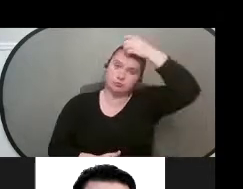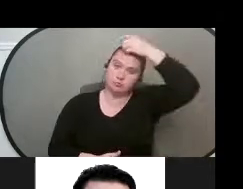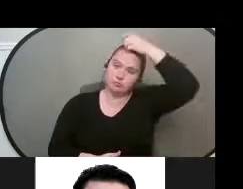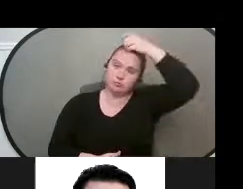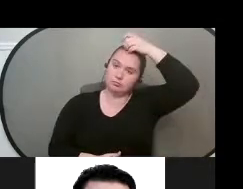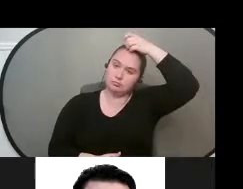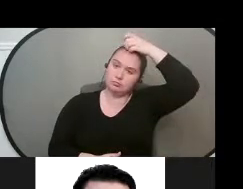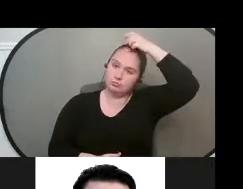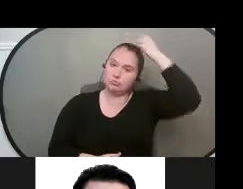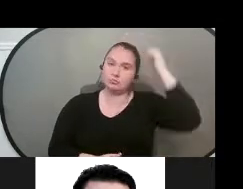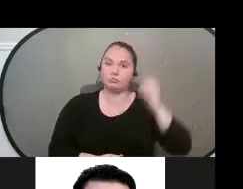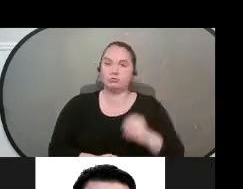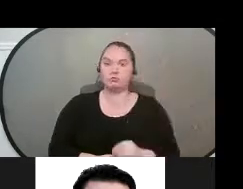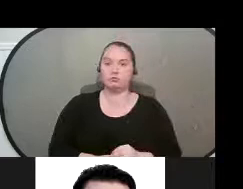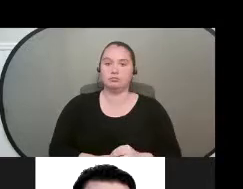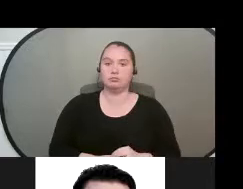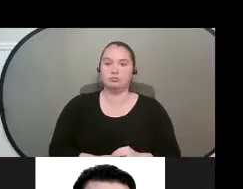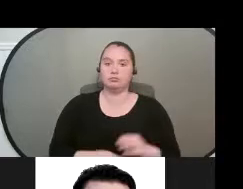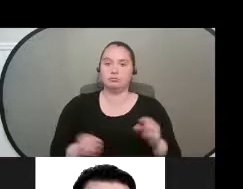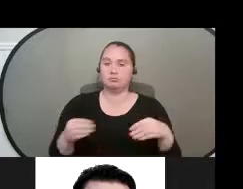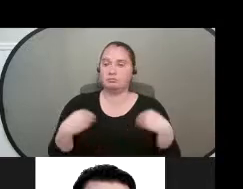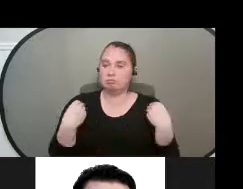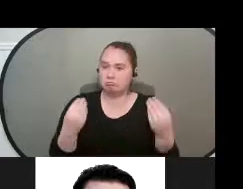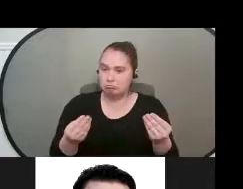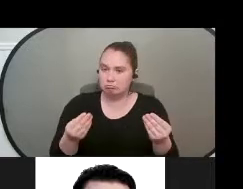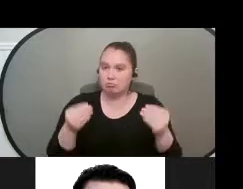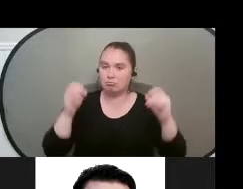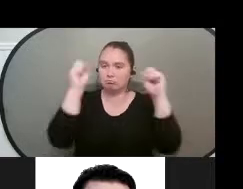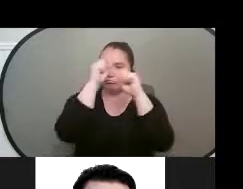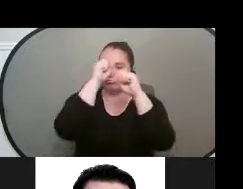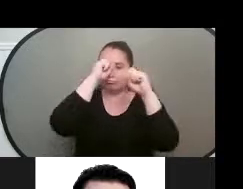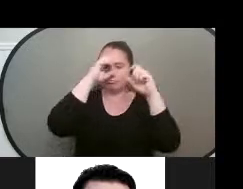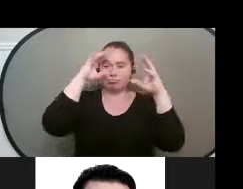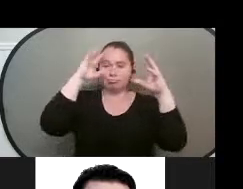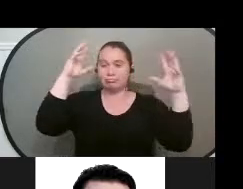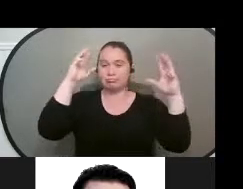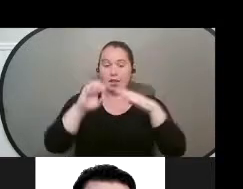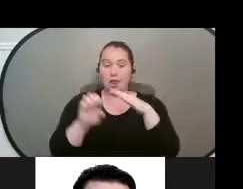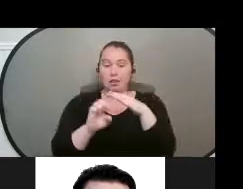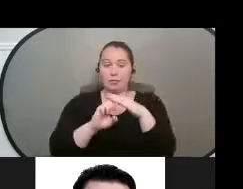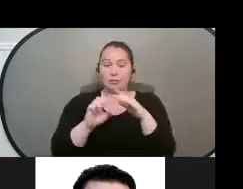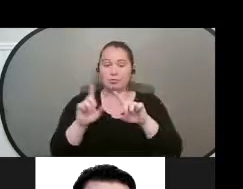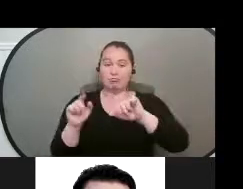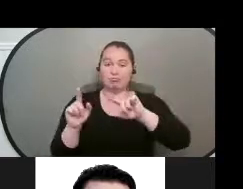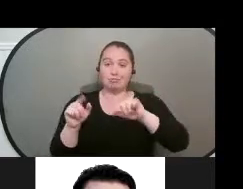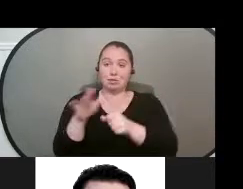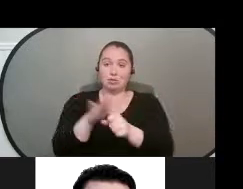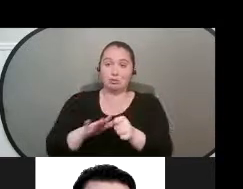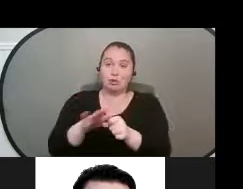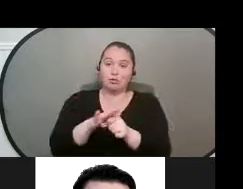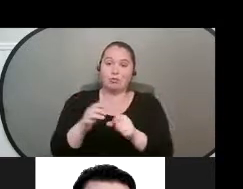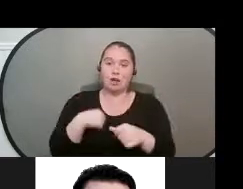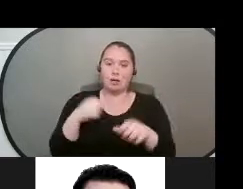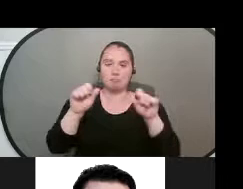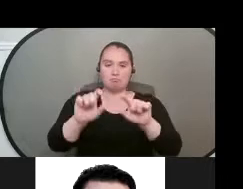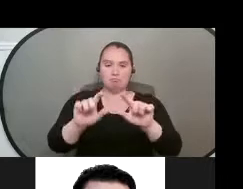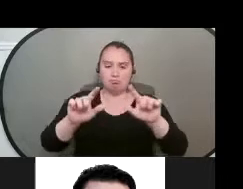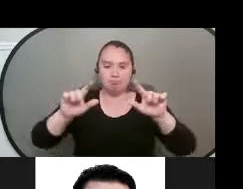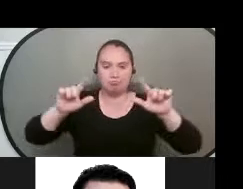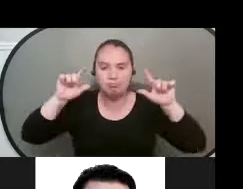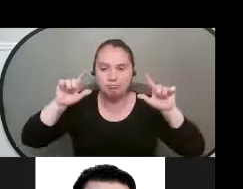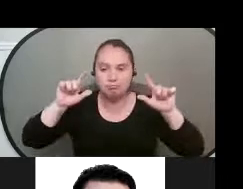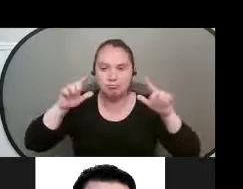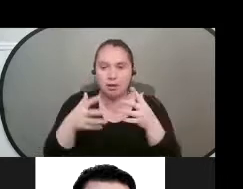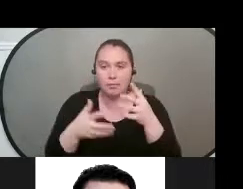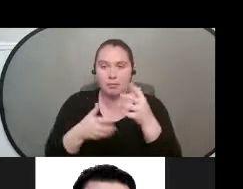Now, just kind of give you the big picture. So here's a map of your elementary attendance zones, and I've zoomed into, the majority